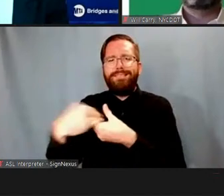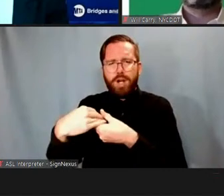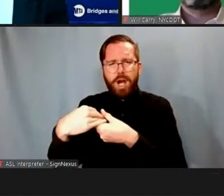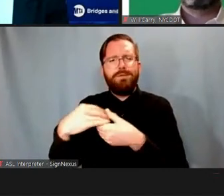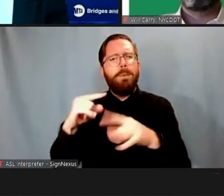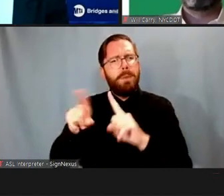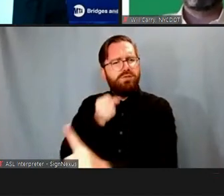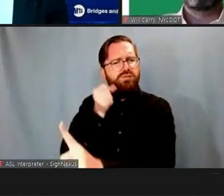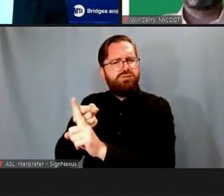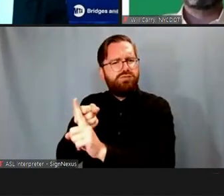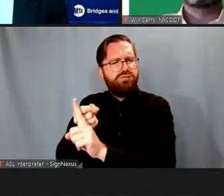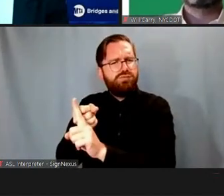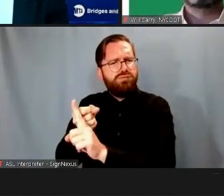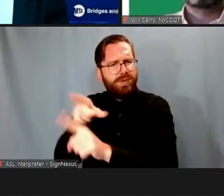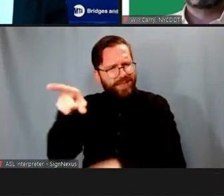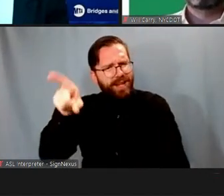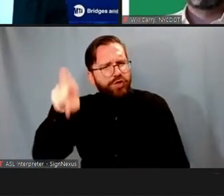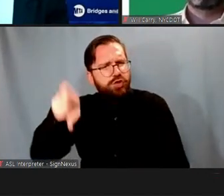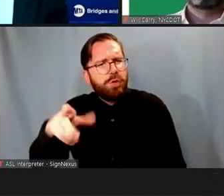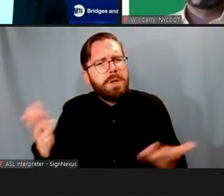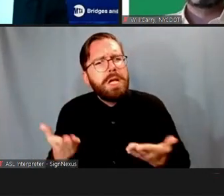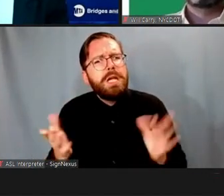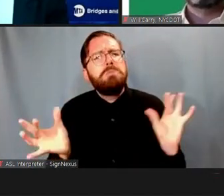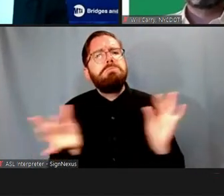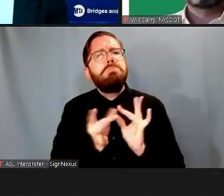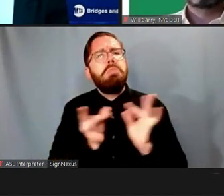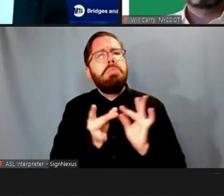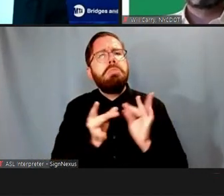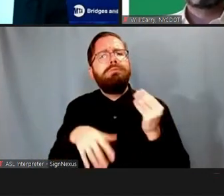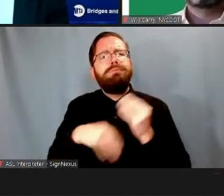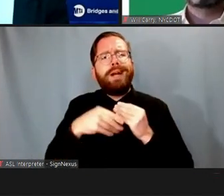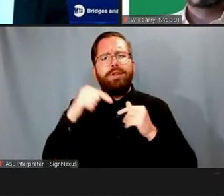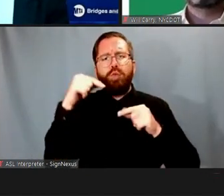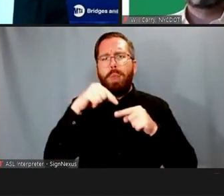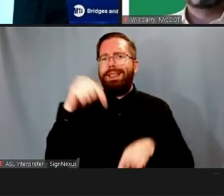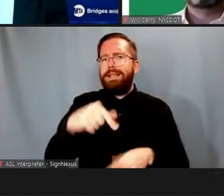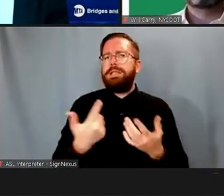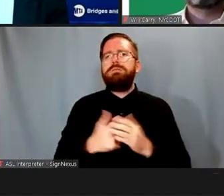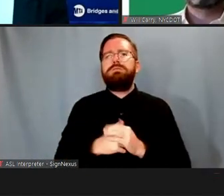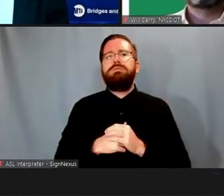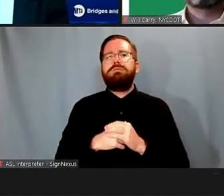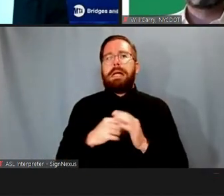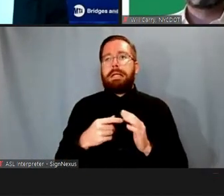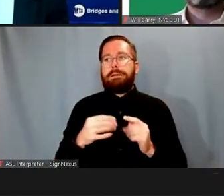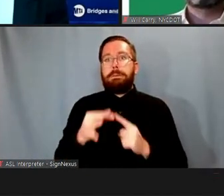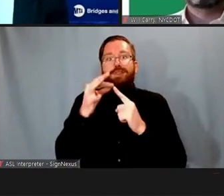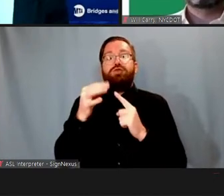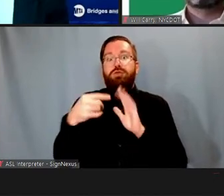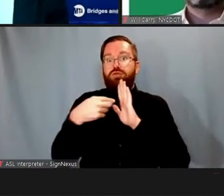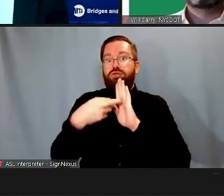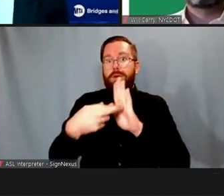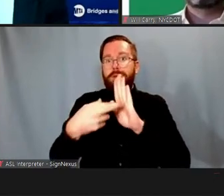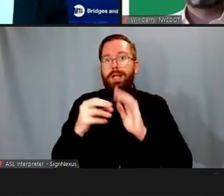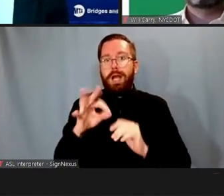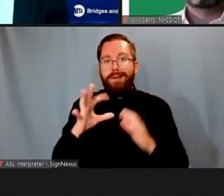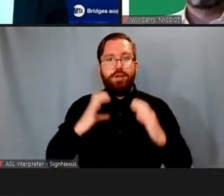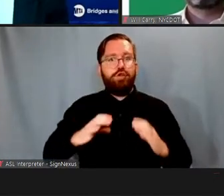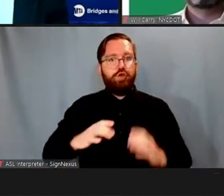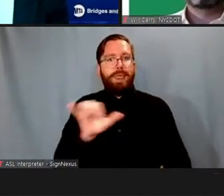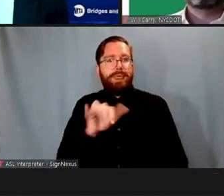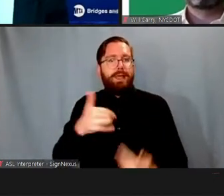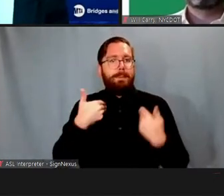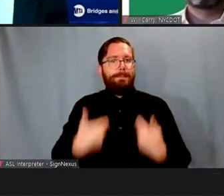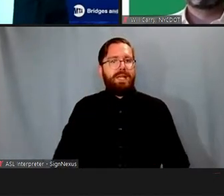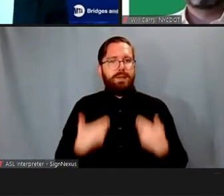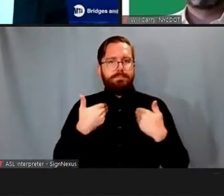also be present to have a say in this especially representative of consumers myself i want the best for all